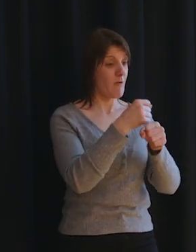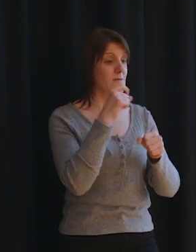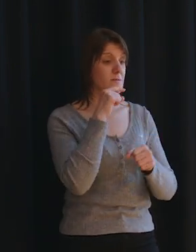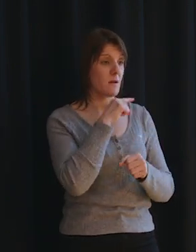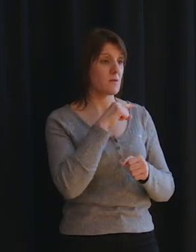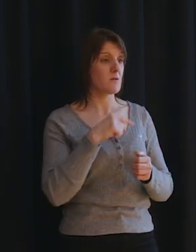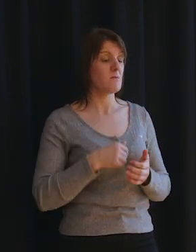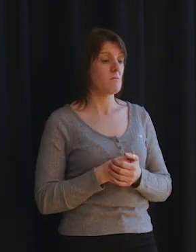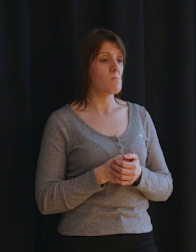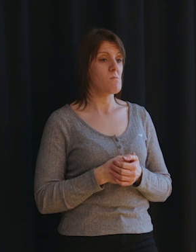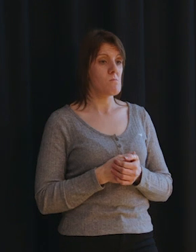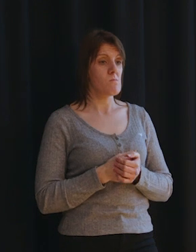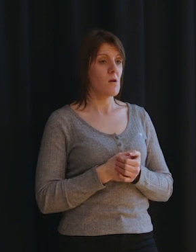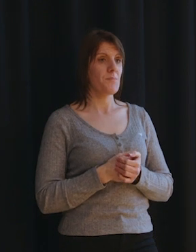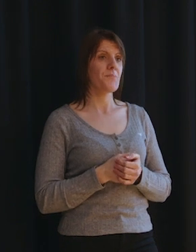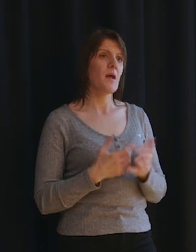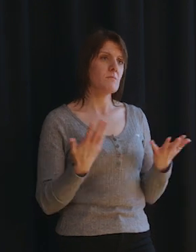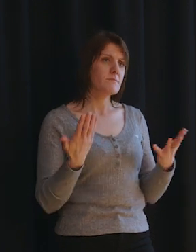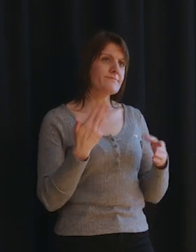We've